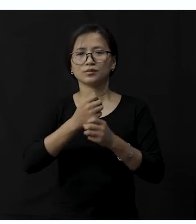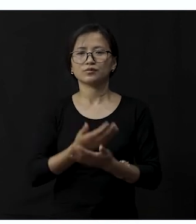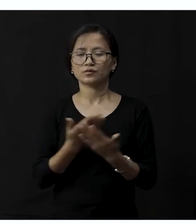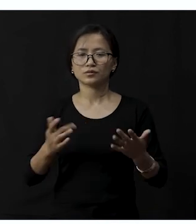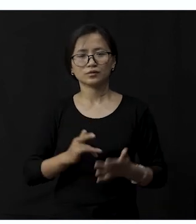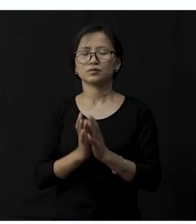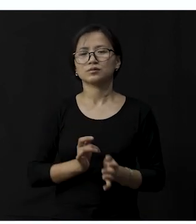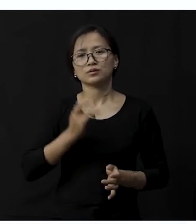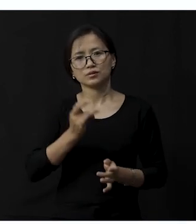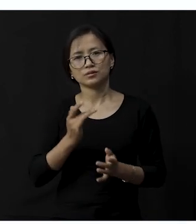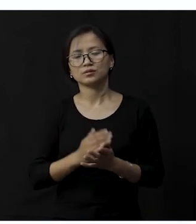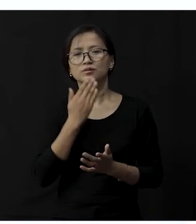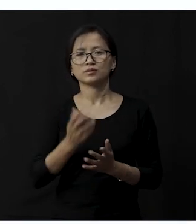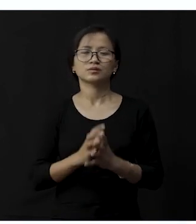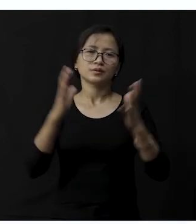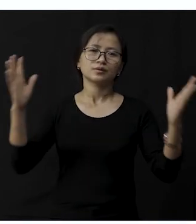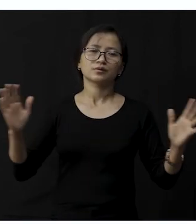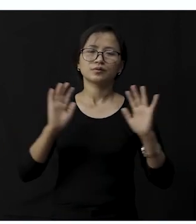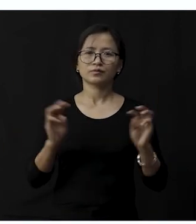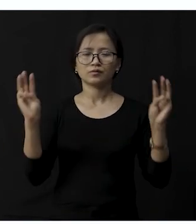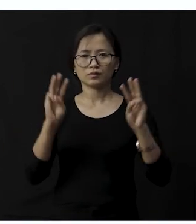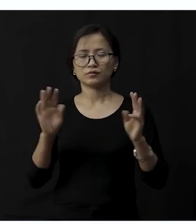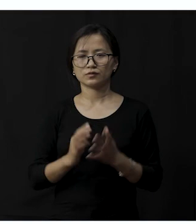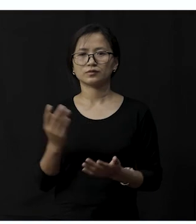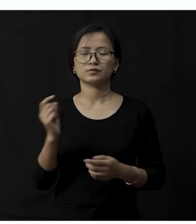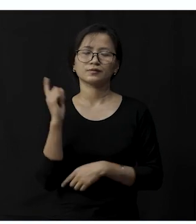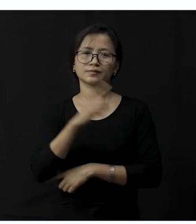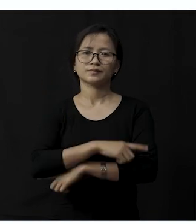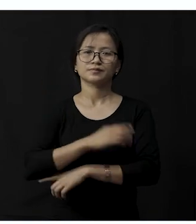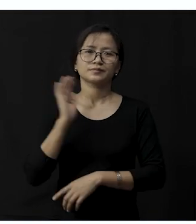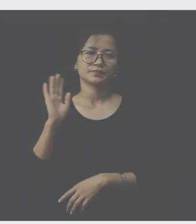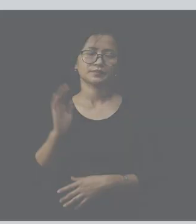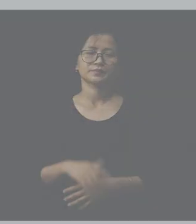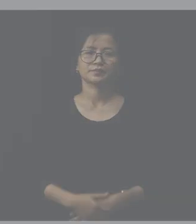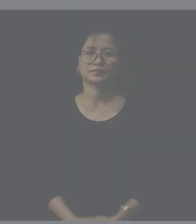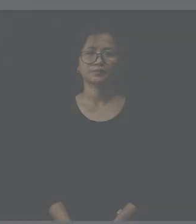make those adjectives there. So thank you so much. Have a wonderful day. Bye for now.